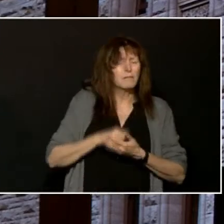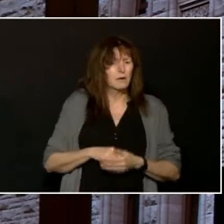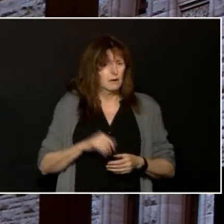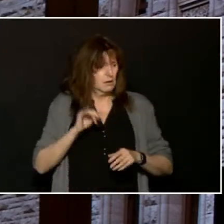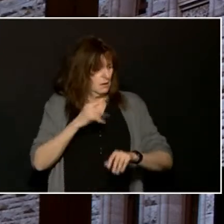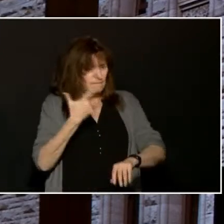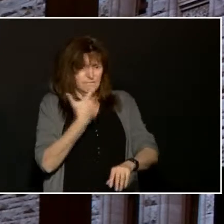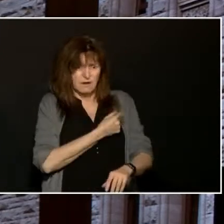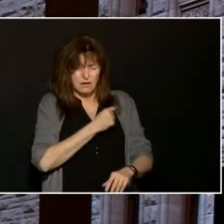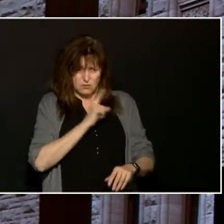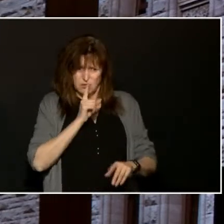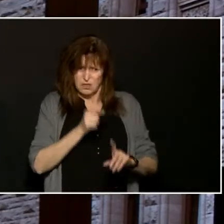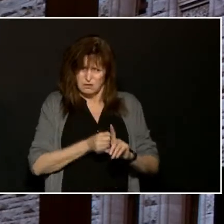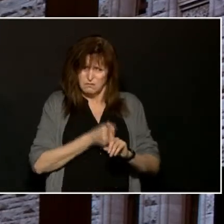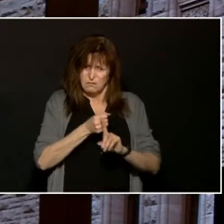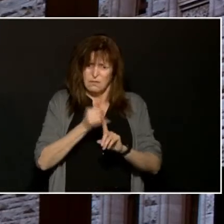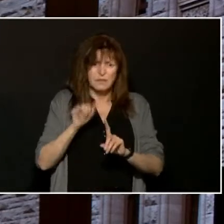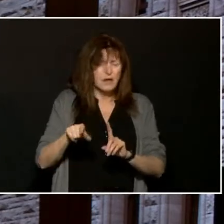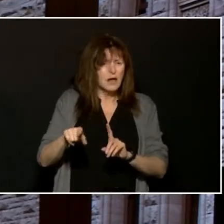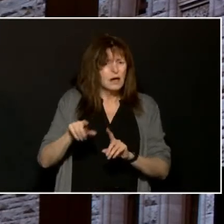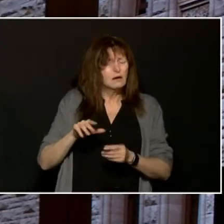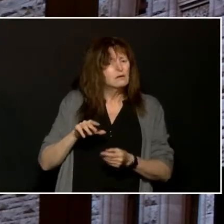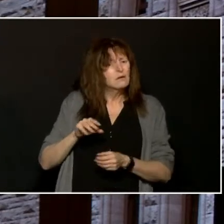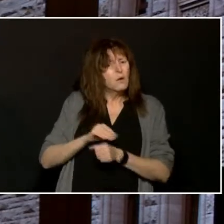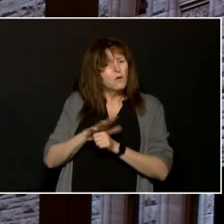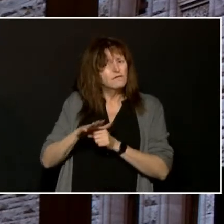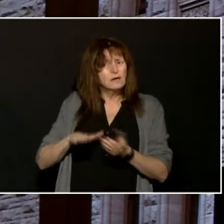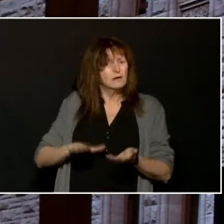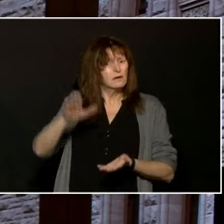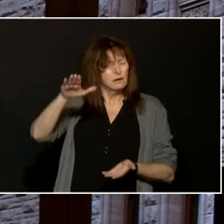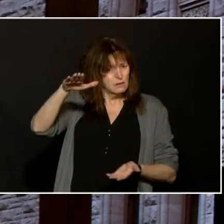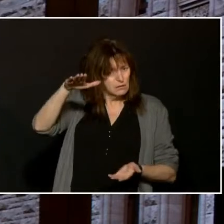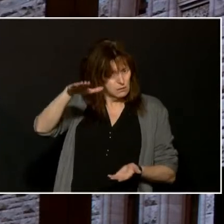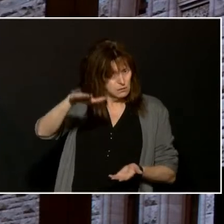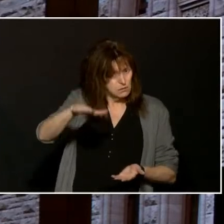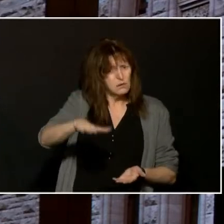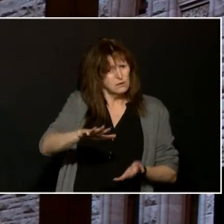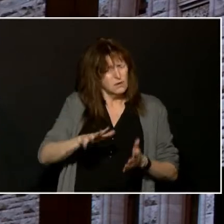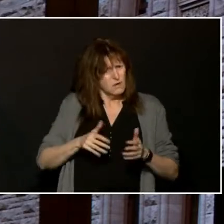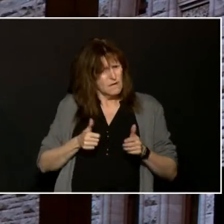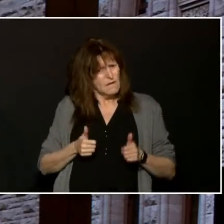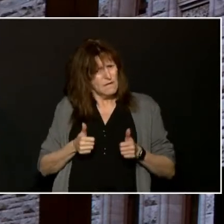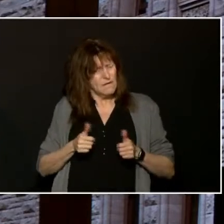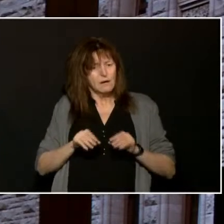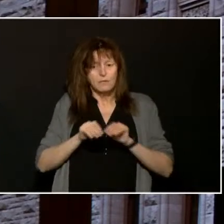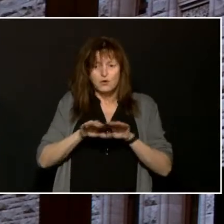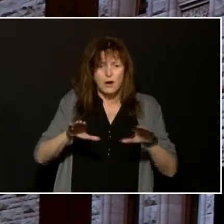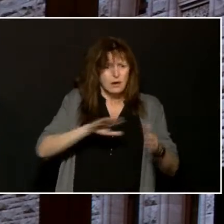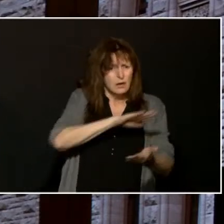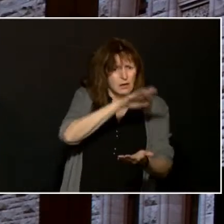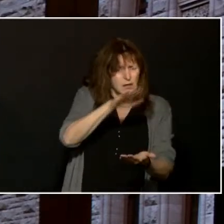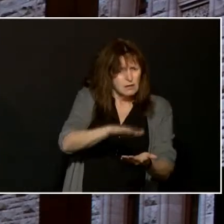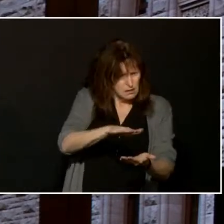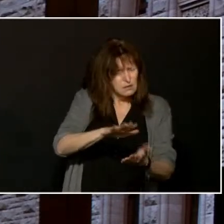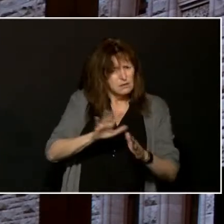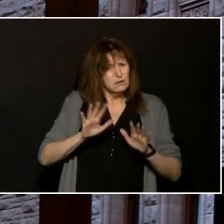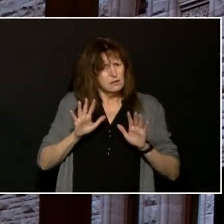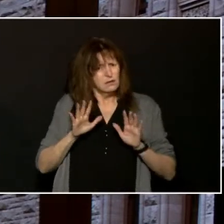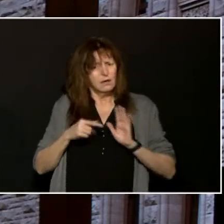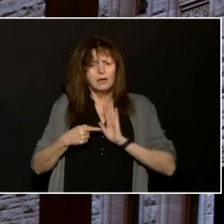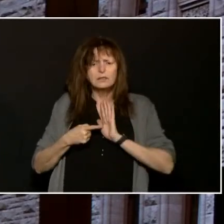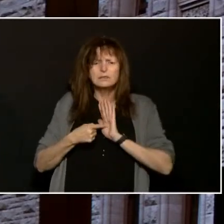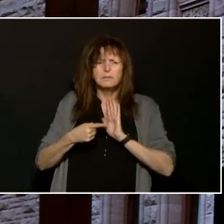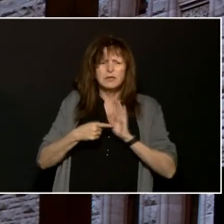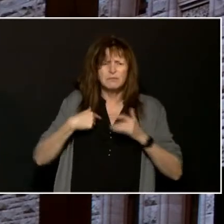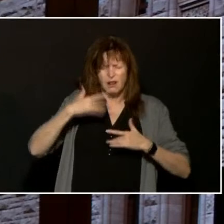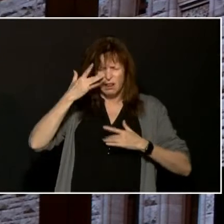and therefore the diminution of transmission as well as signs and symptoms are going to show their effects. So this is, as